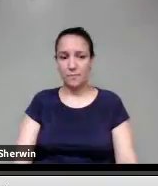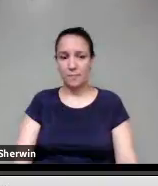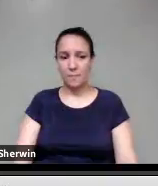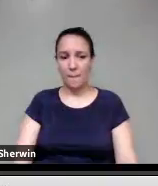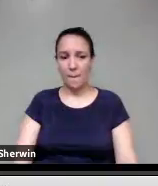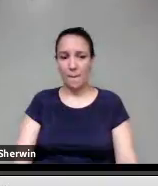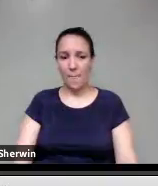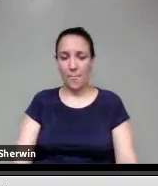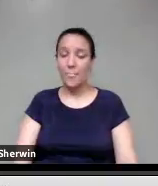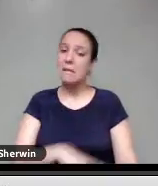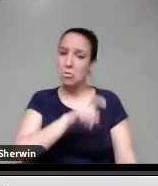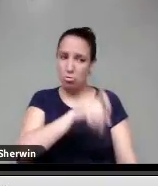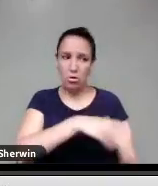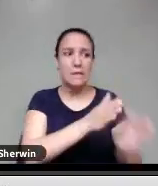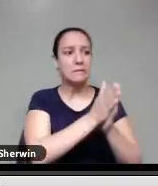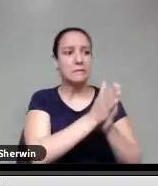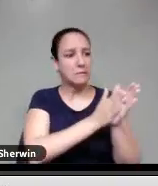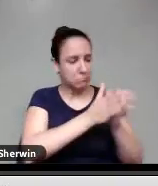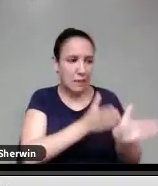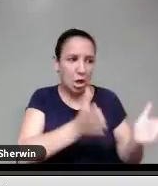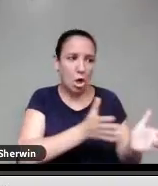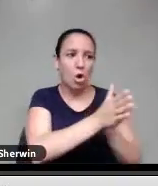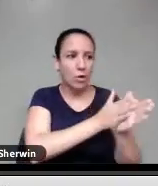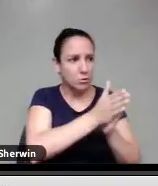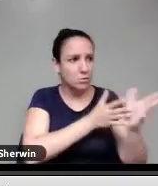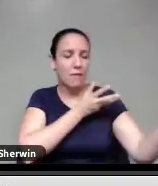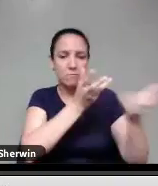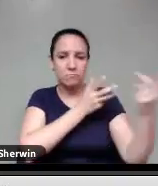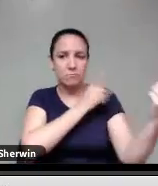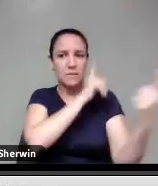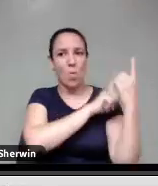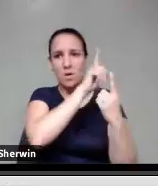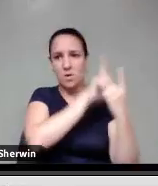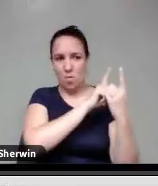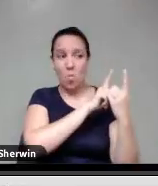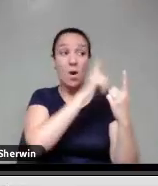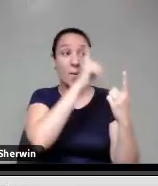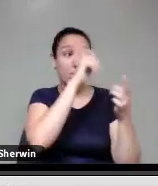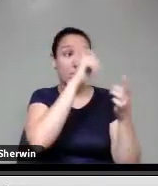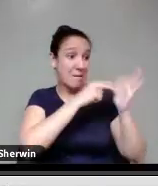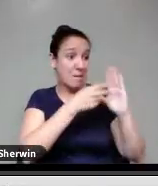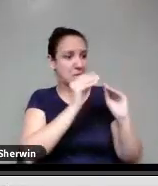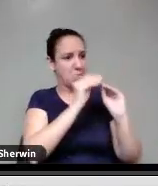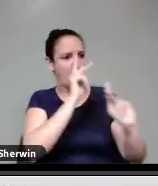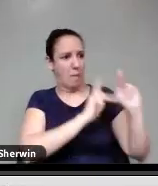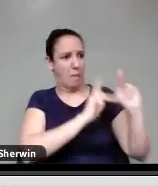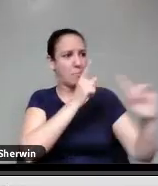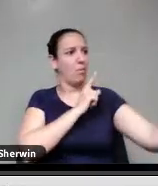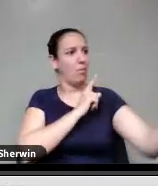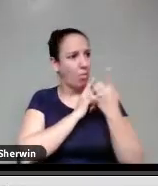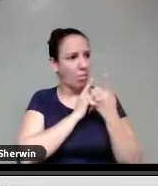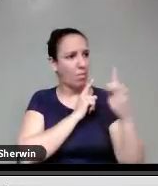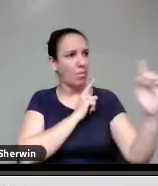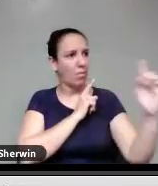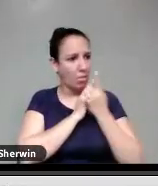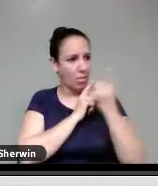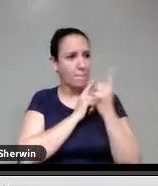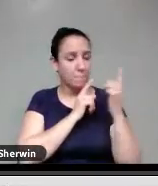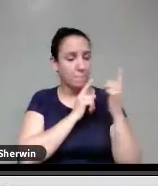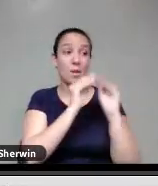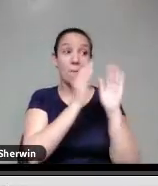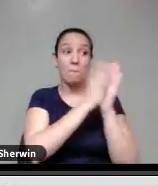that face-to-face interaction then also helps your statistics, because you have more people coming in the door, more circulation going out the door, all those kinds of